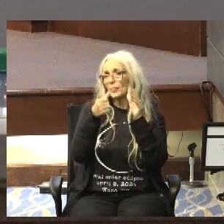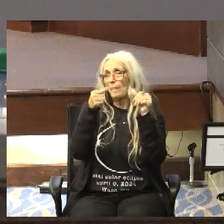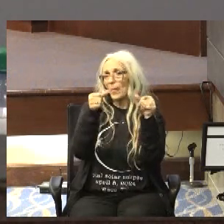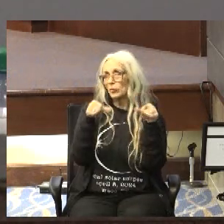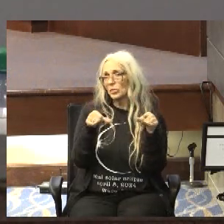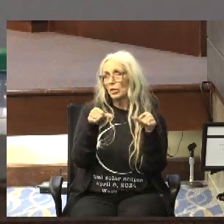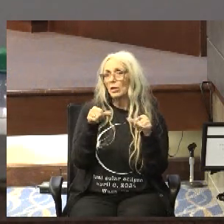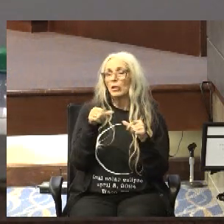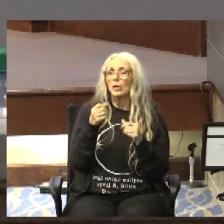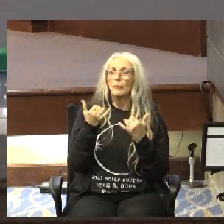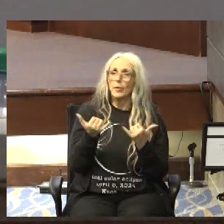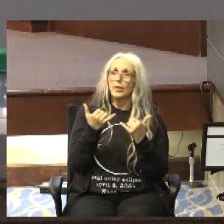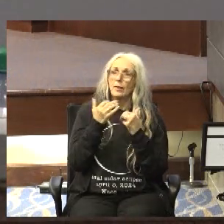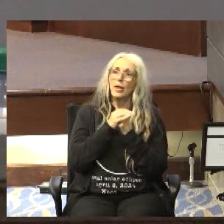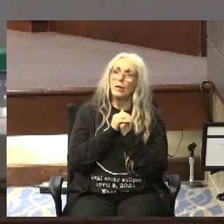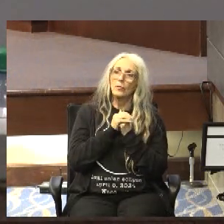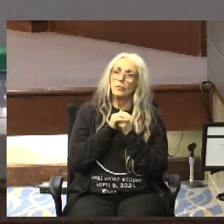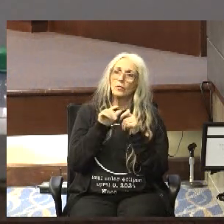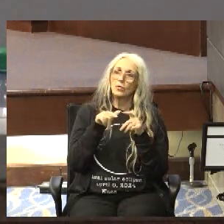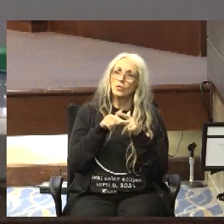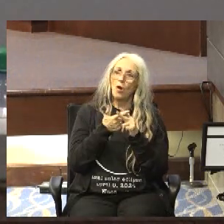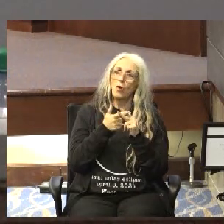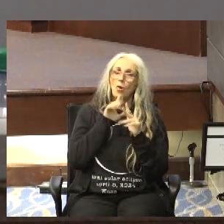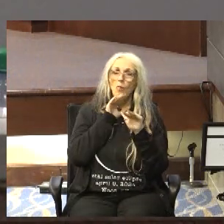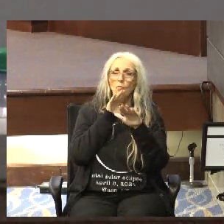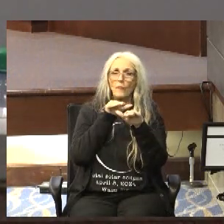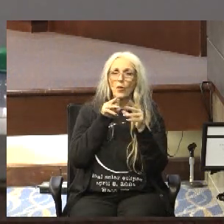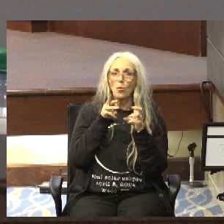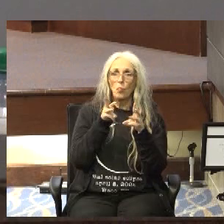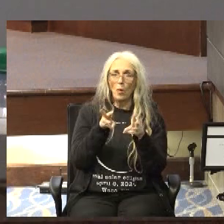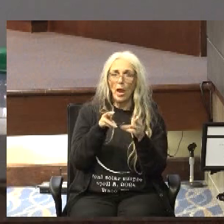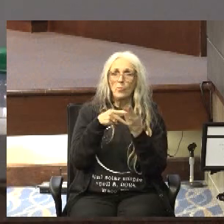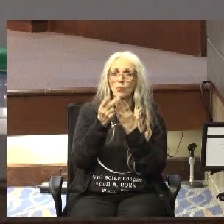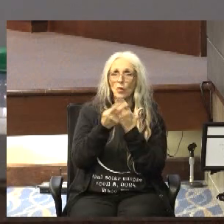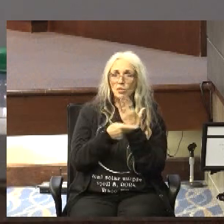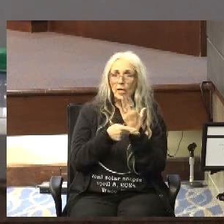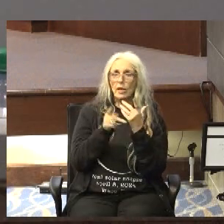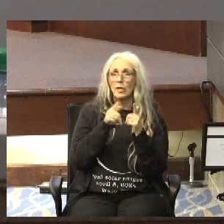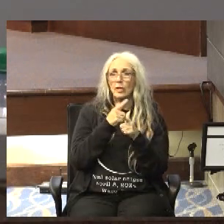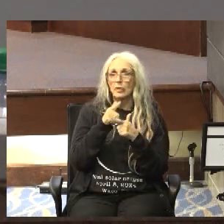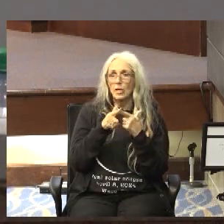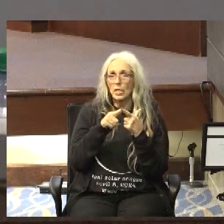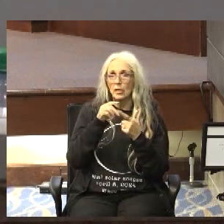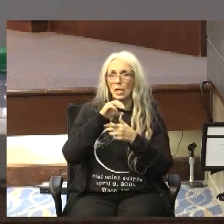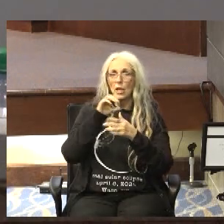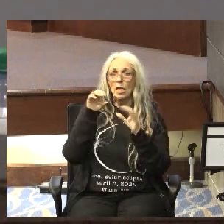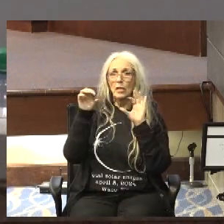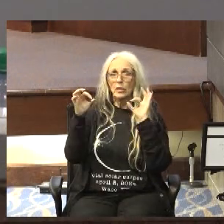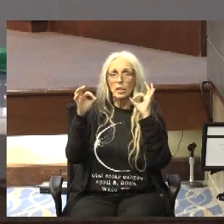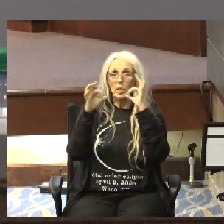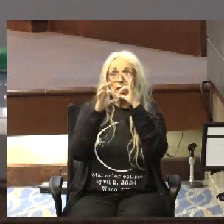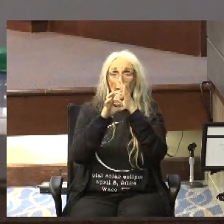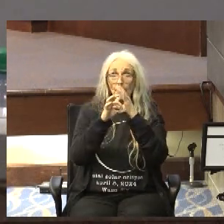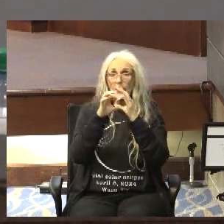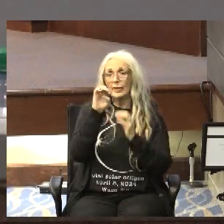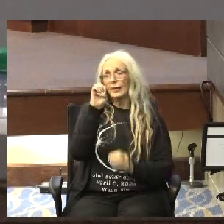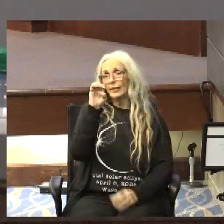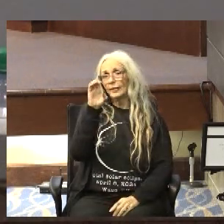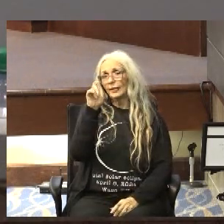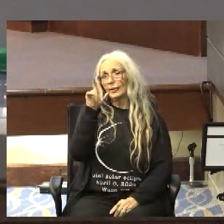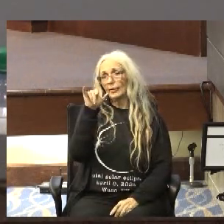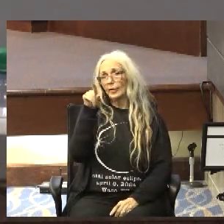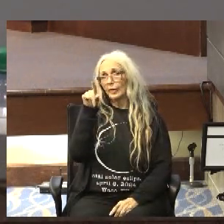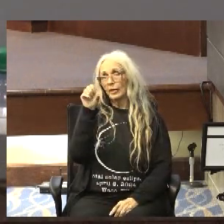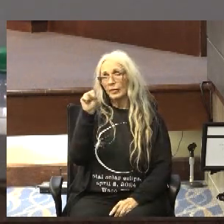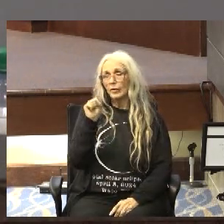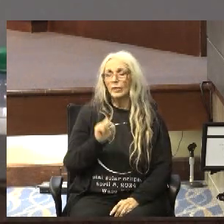for your reference, we'll start with the Riverway project work session, then we'll move into the Eclipse, then everybody's favorite project